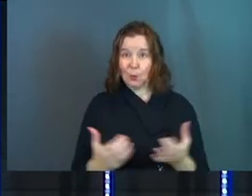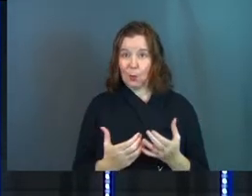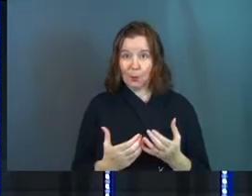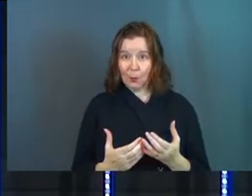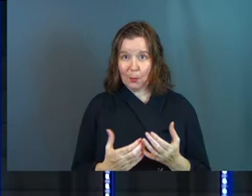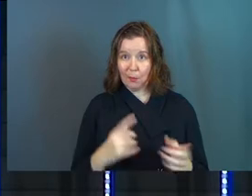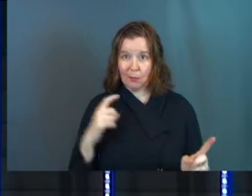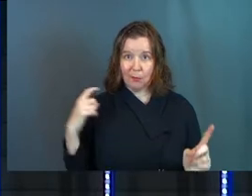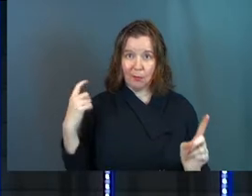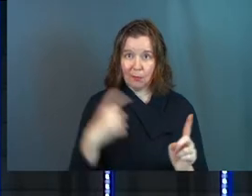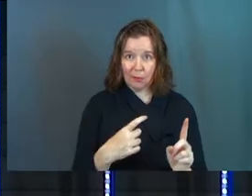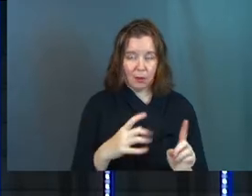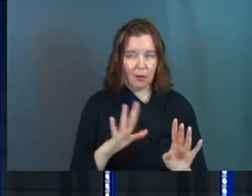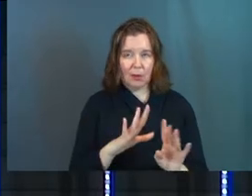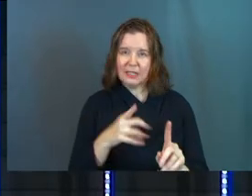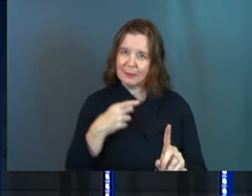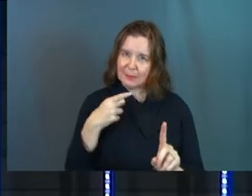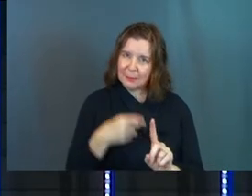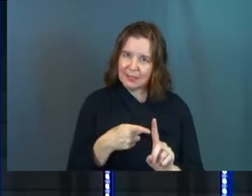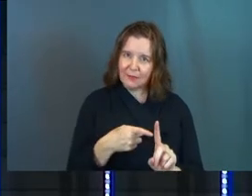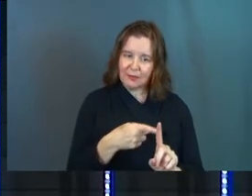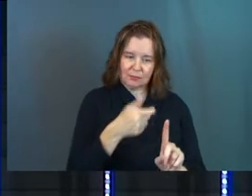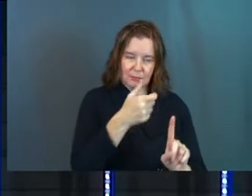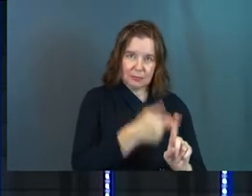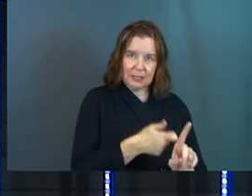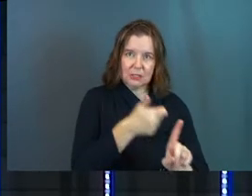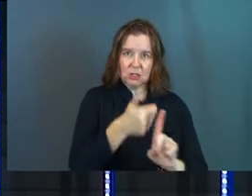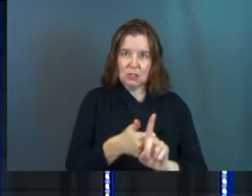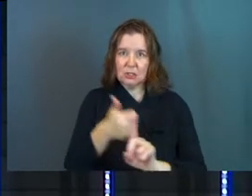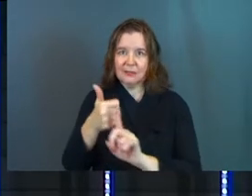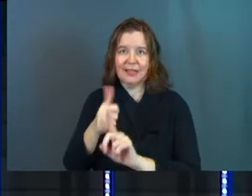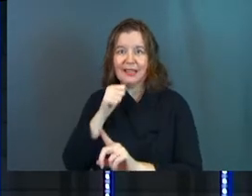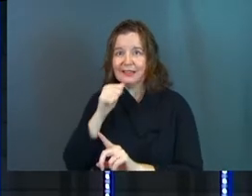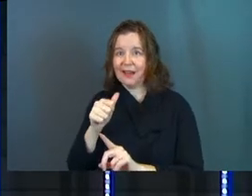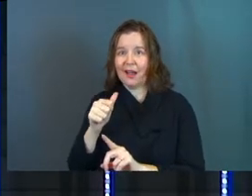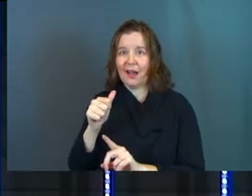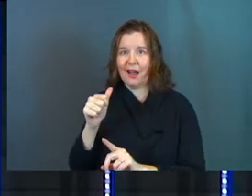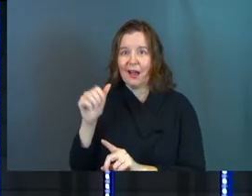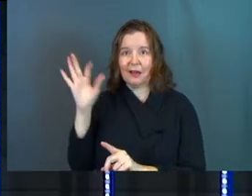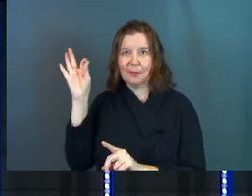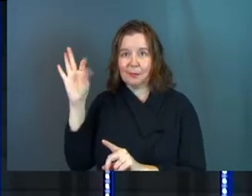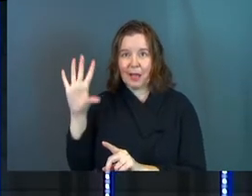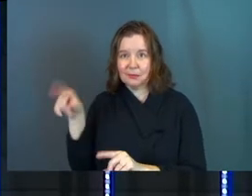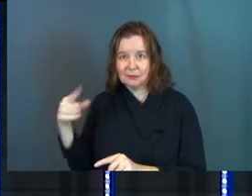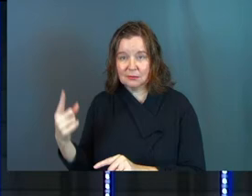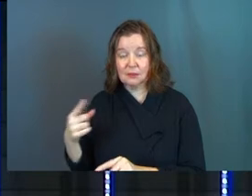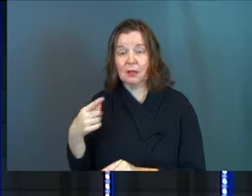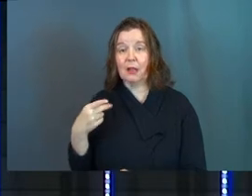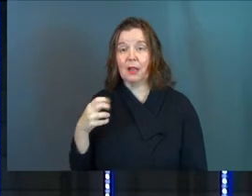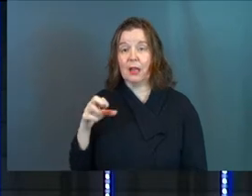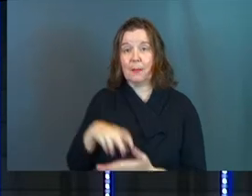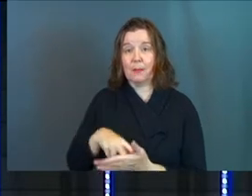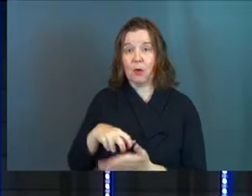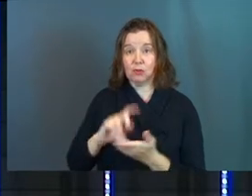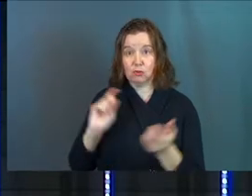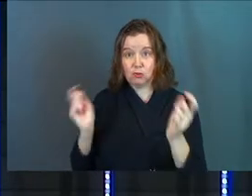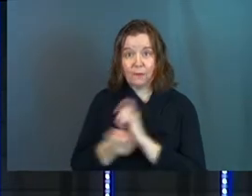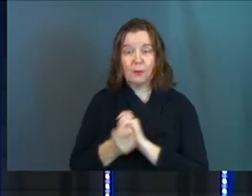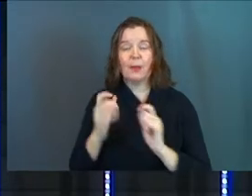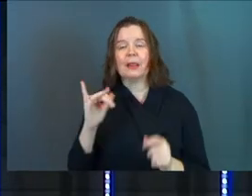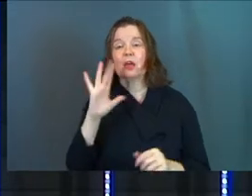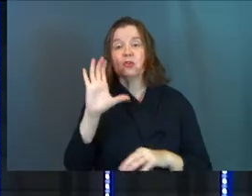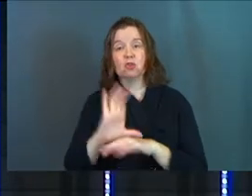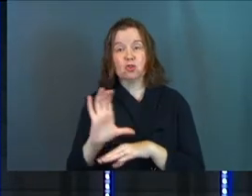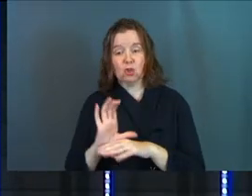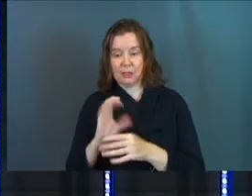here? It's being very specific. This is not clergy, right? Like Protestant Reformation, right? Like